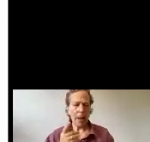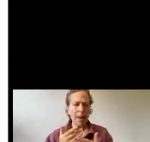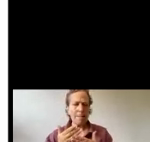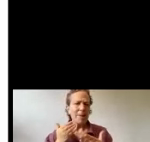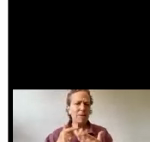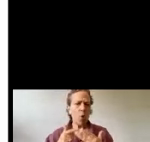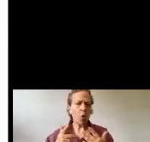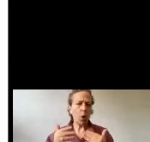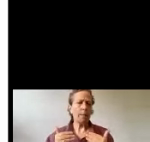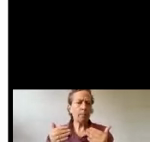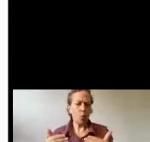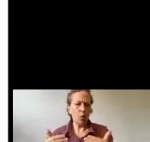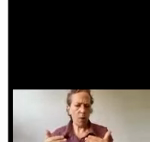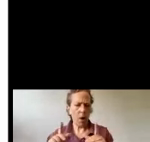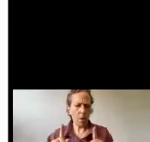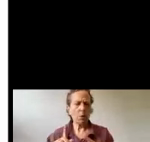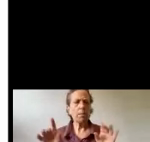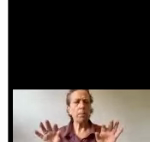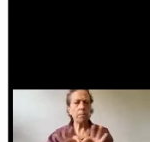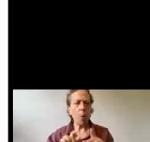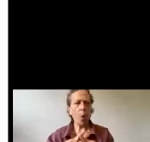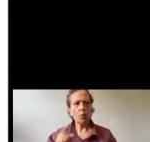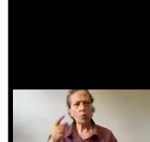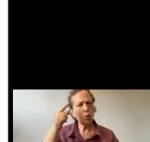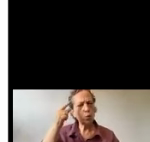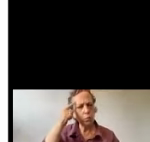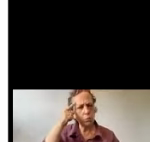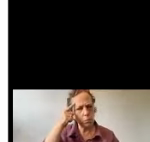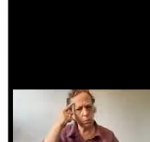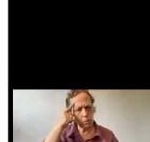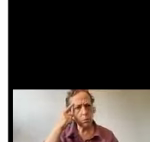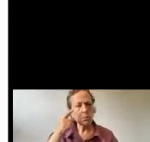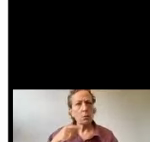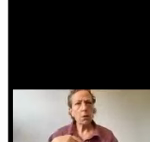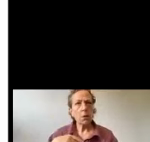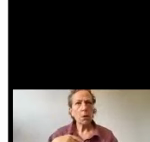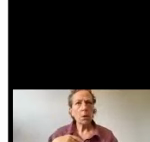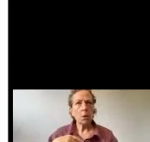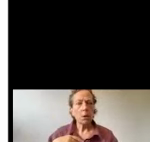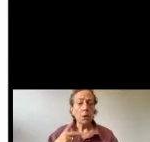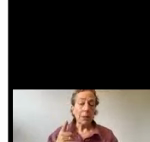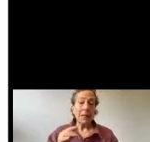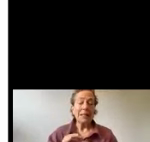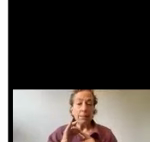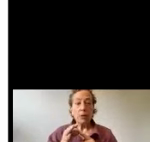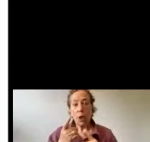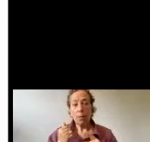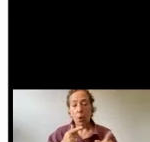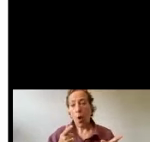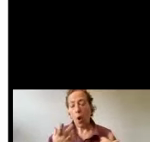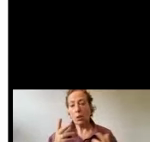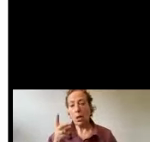on to the next section, though, one thing I think is important to keep in mind, and especially the longer that the pandemic